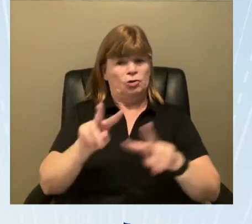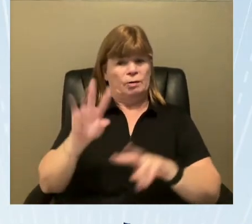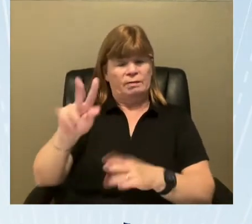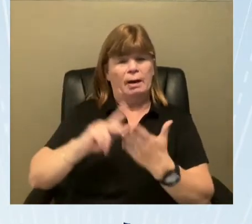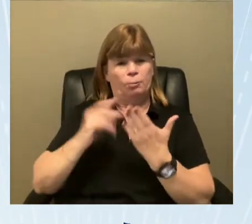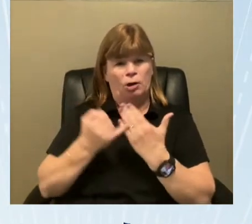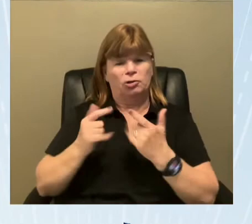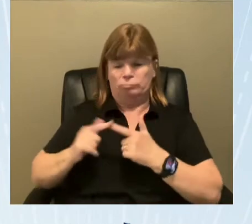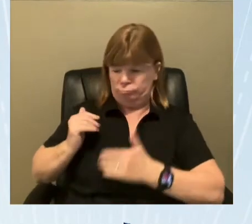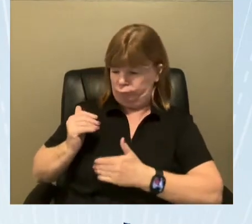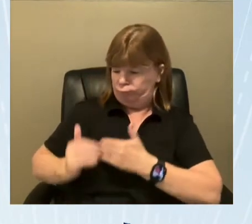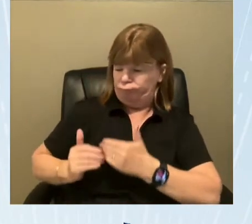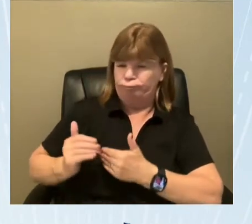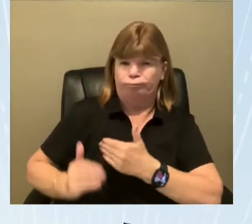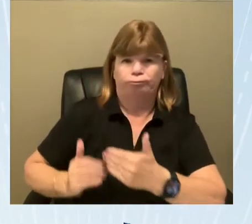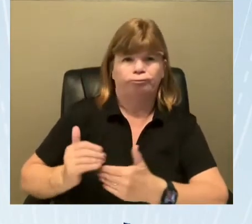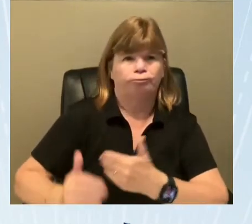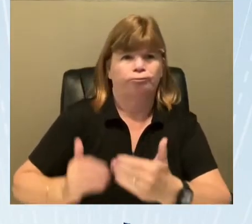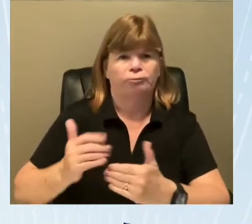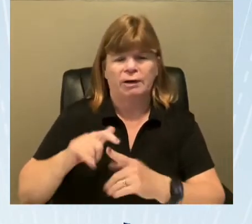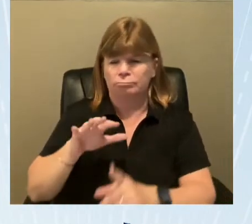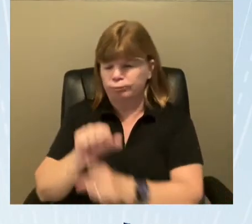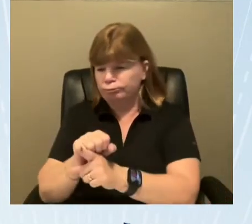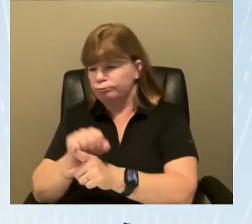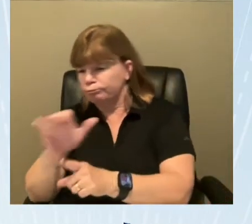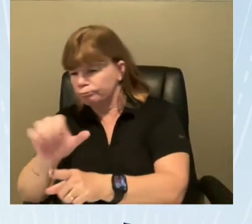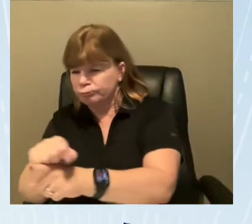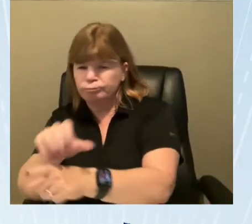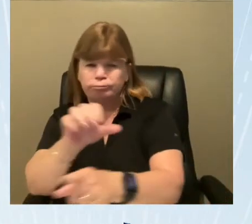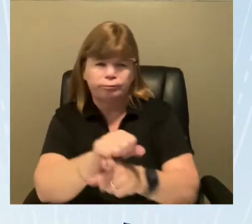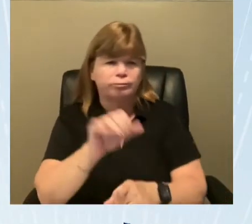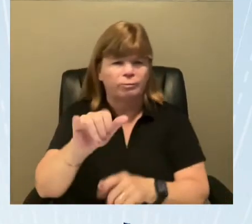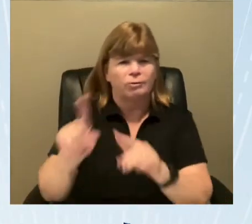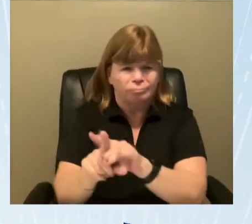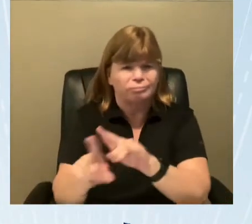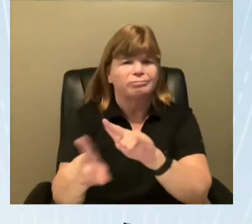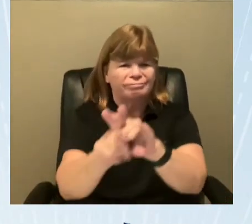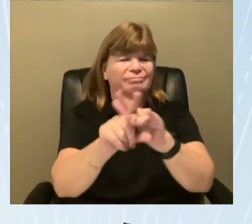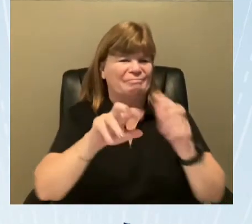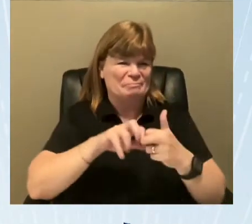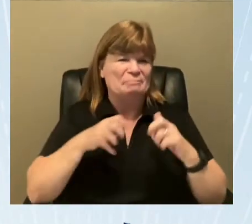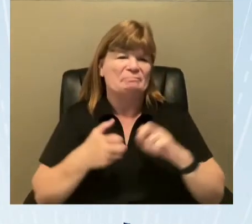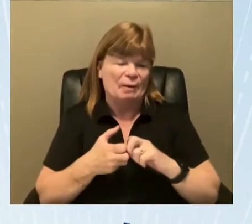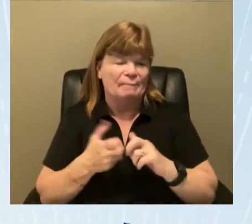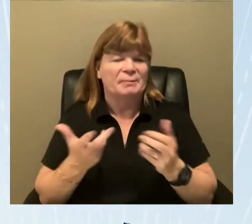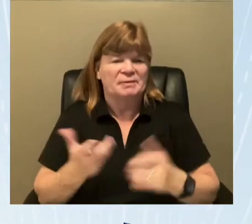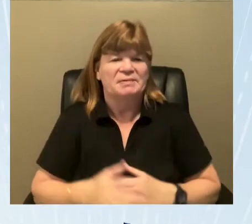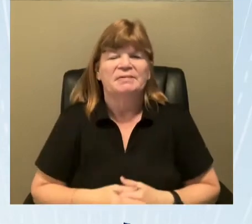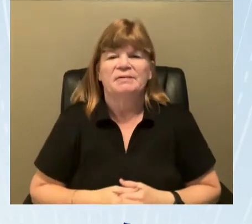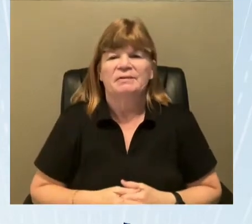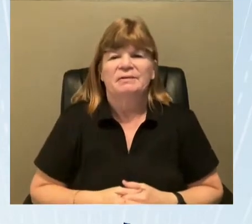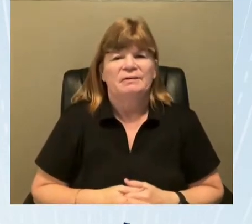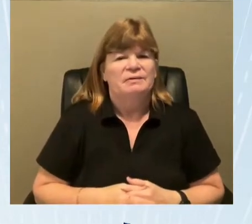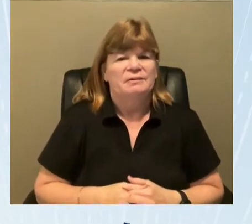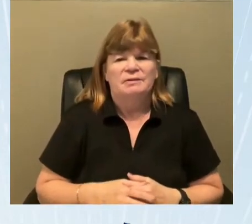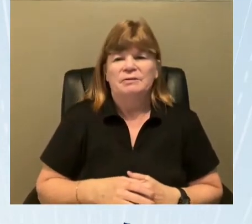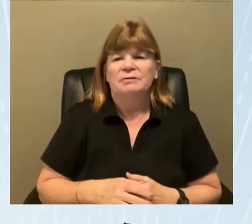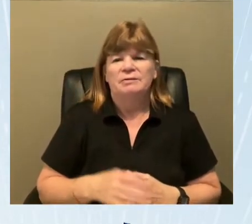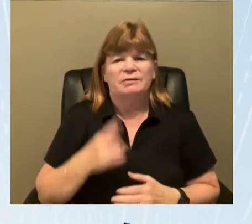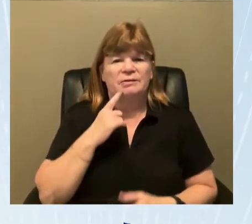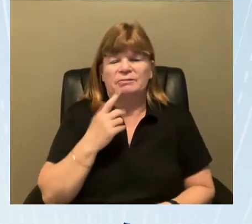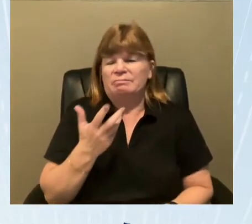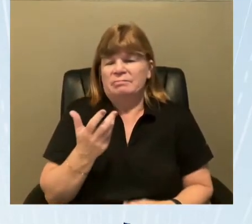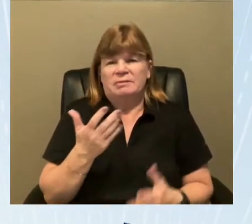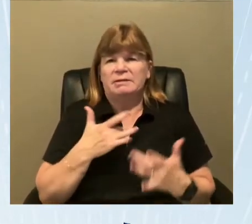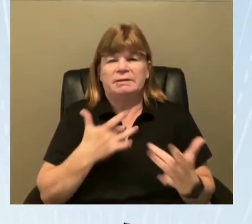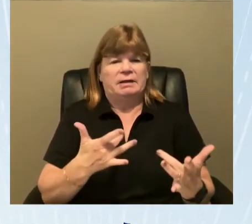underway and troubleshooting those inevitable issues that comes up when you're embarking on these huge